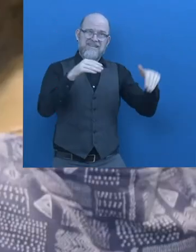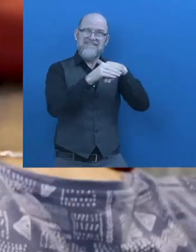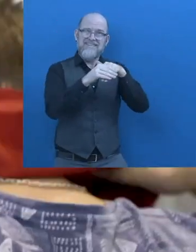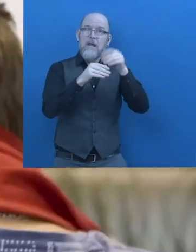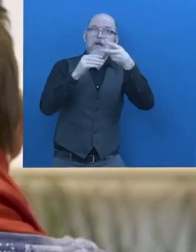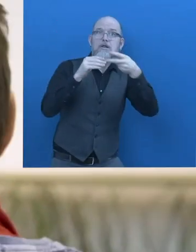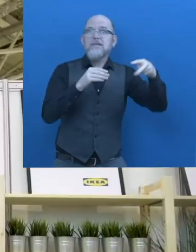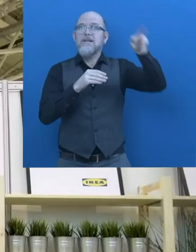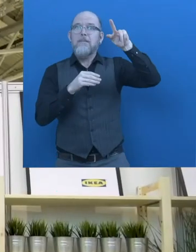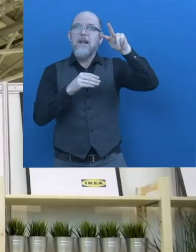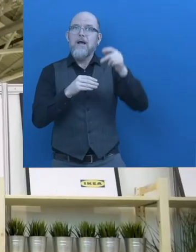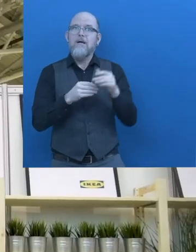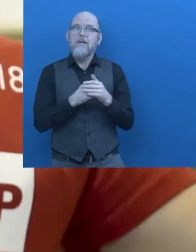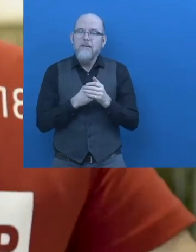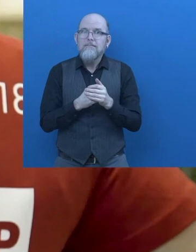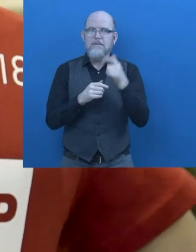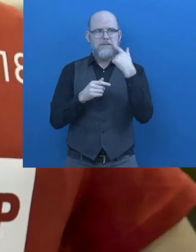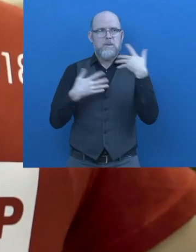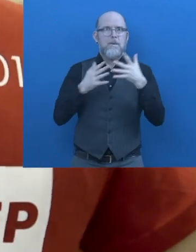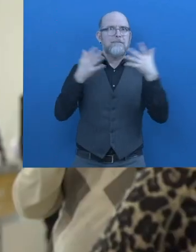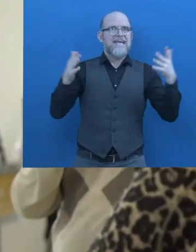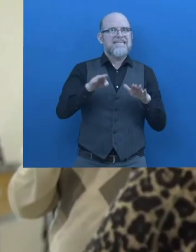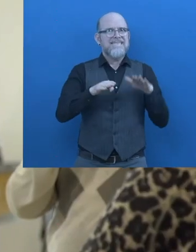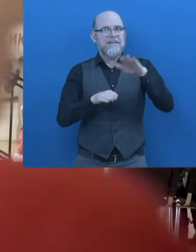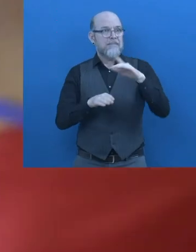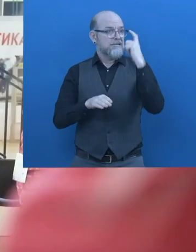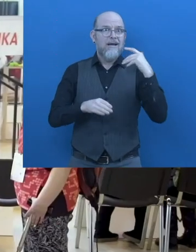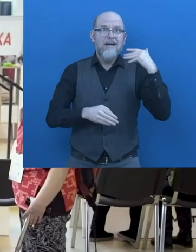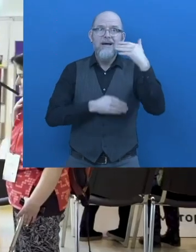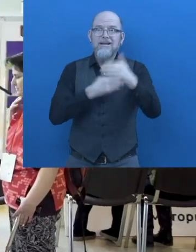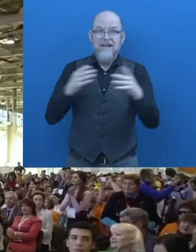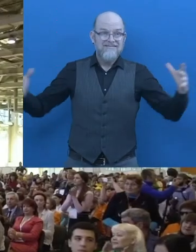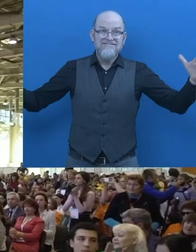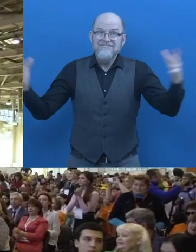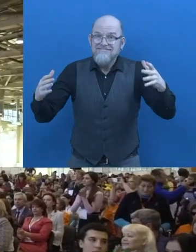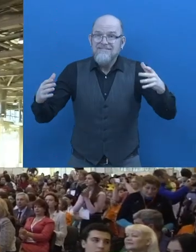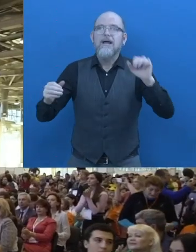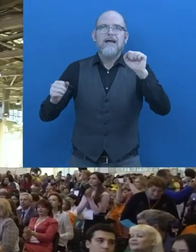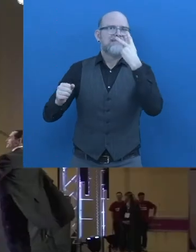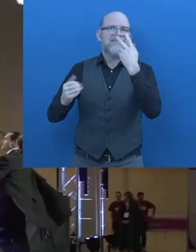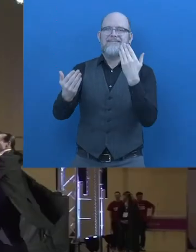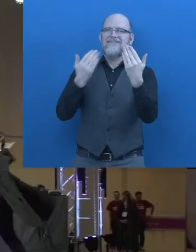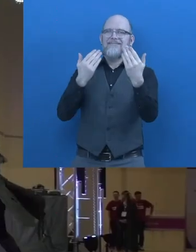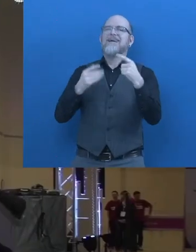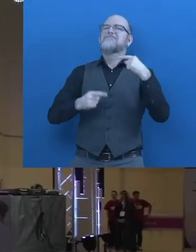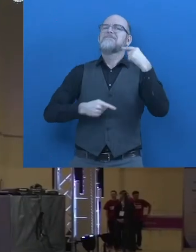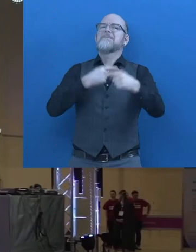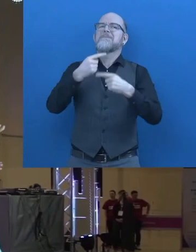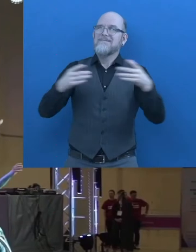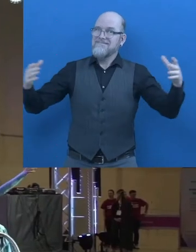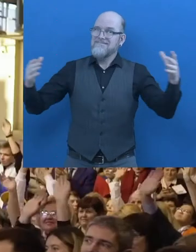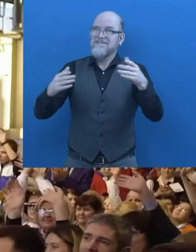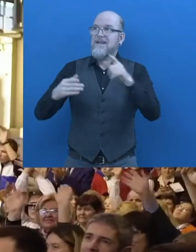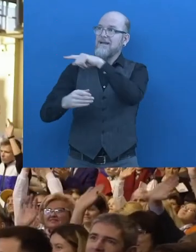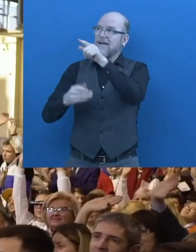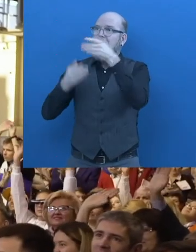step, but still, it's only the beginning. And hey, all of us, together we can make a huge difference to the many people by being more